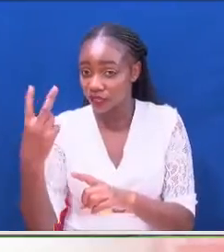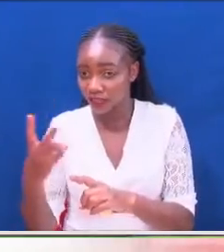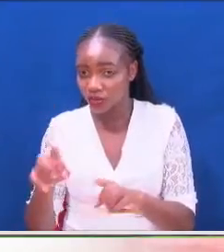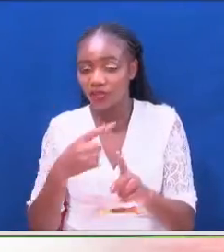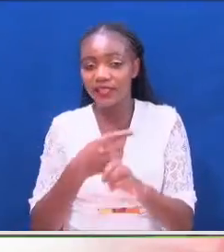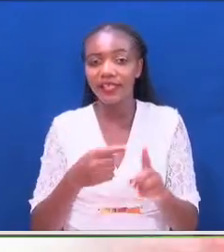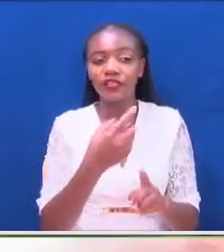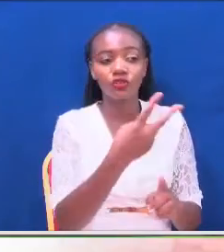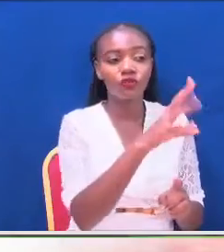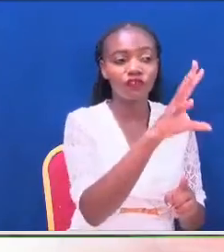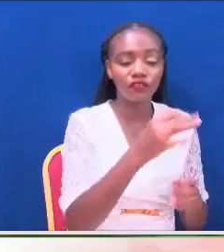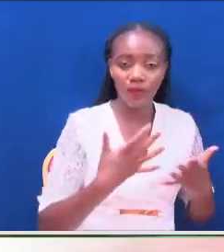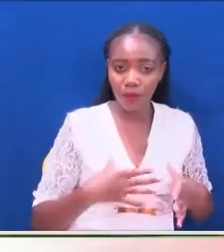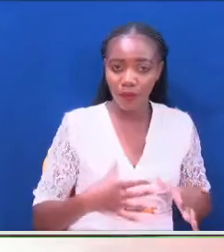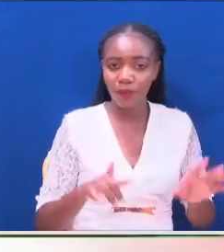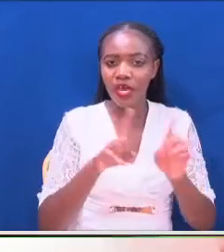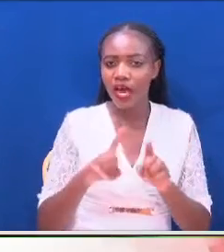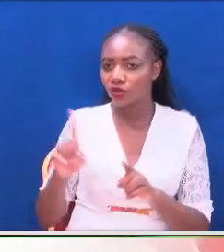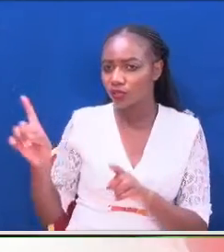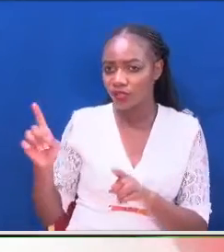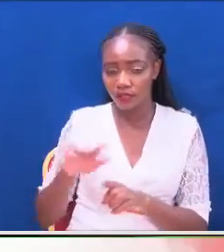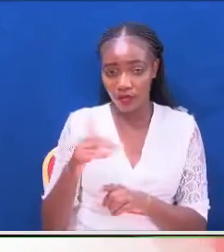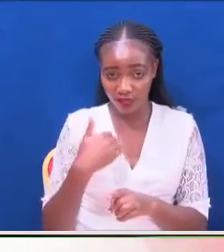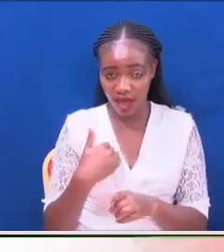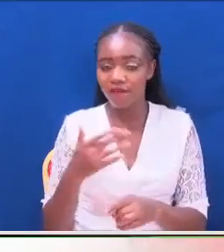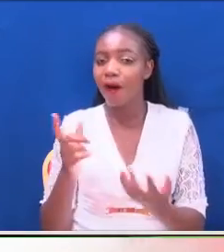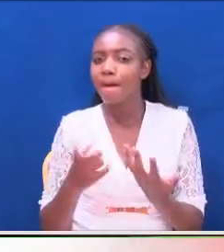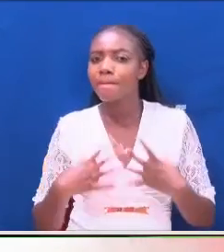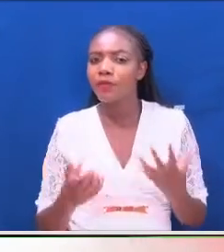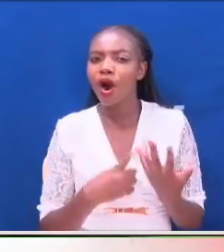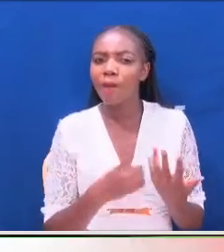people. Goma has a population of 2 million people.